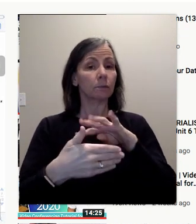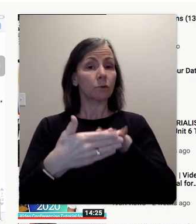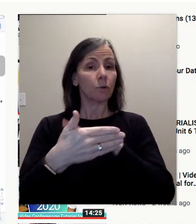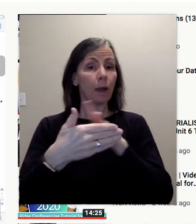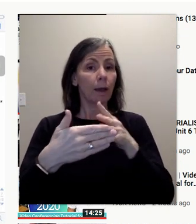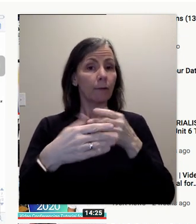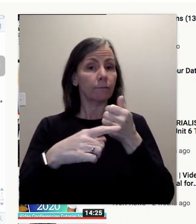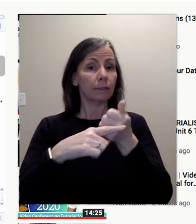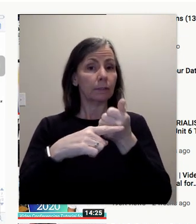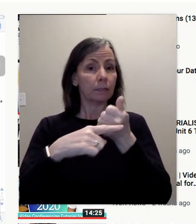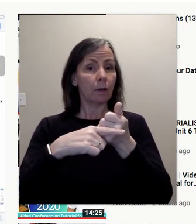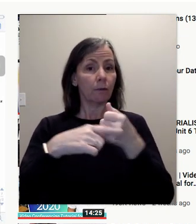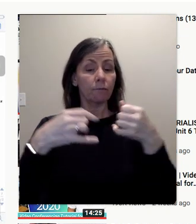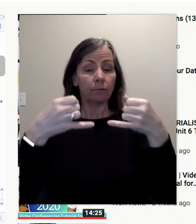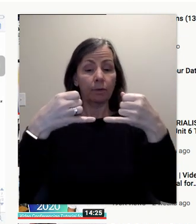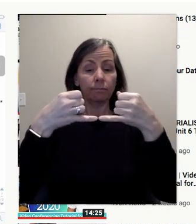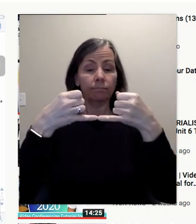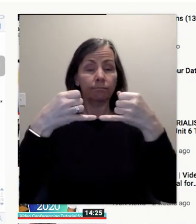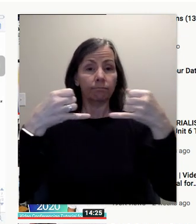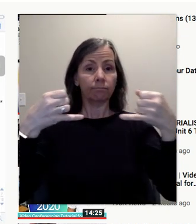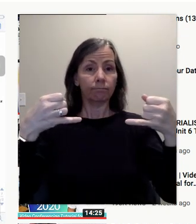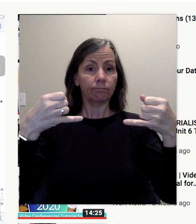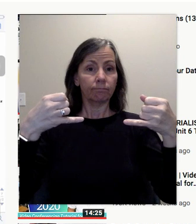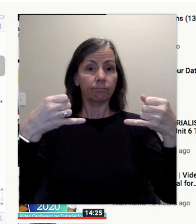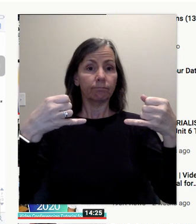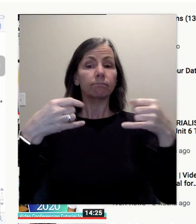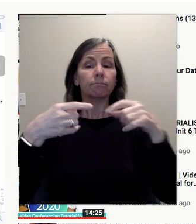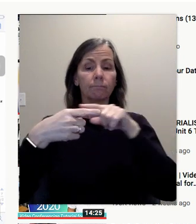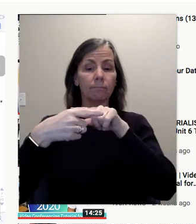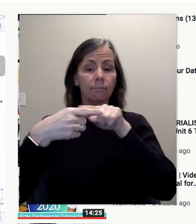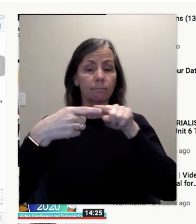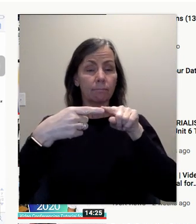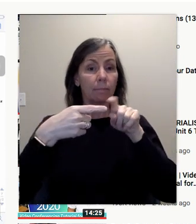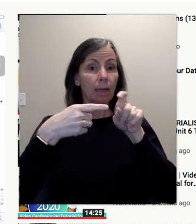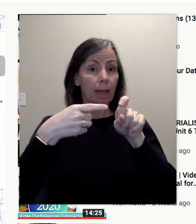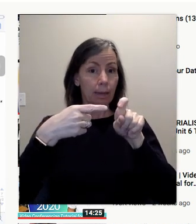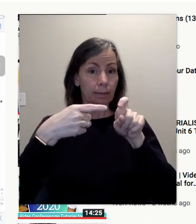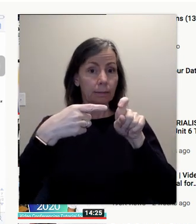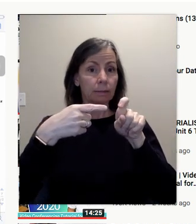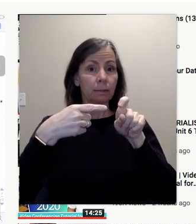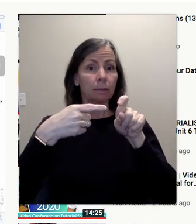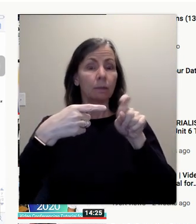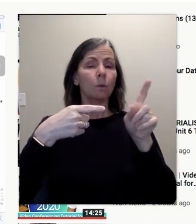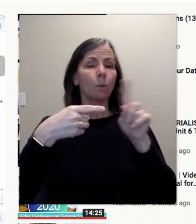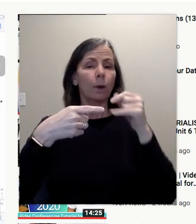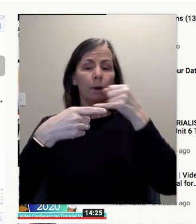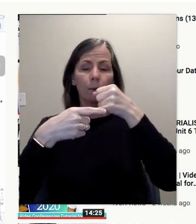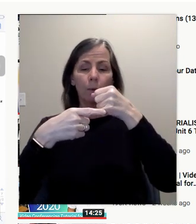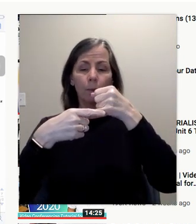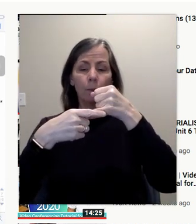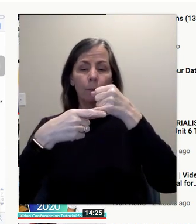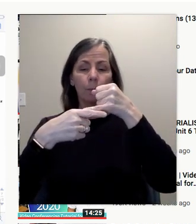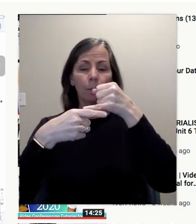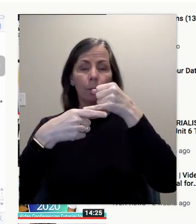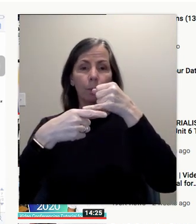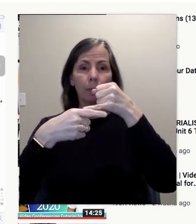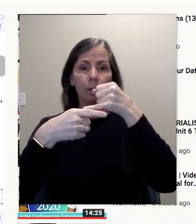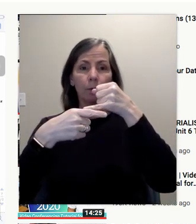the x-axis. So that's at -5,